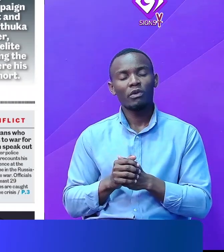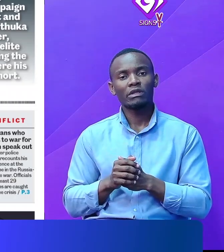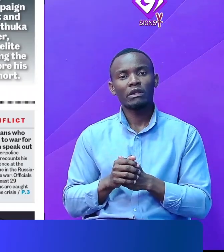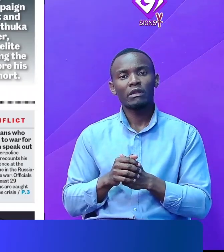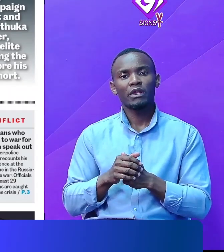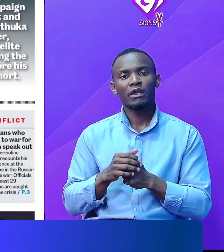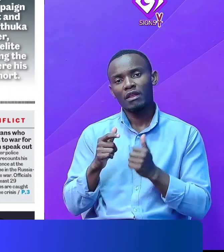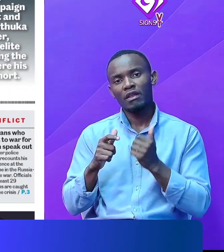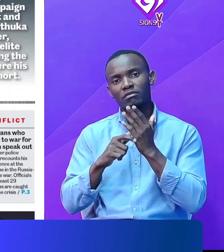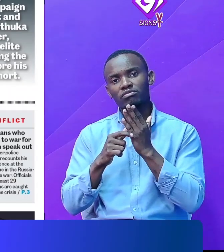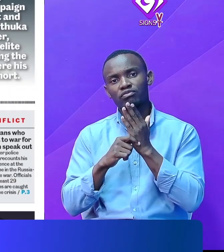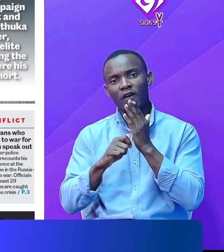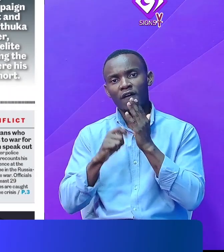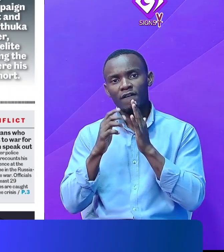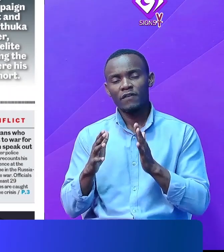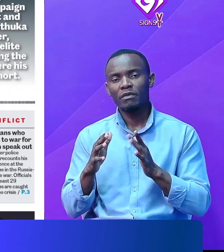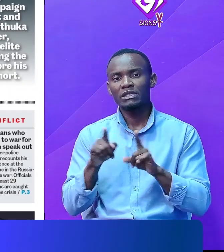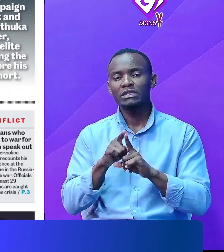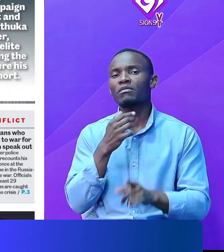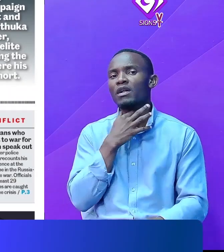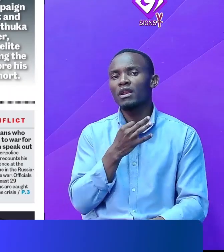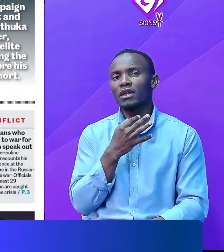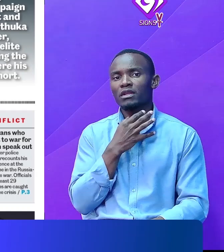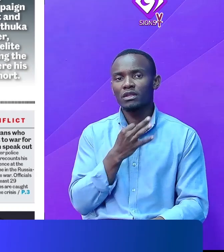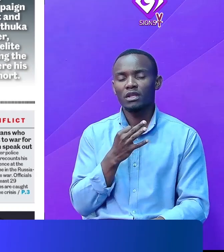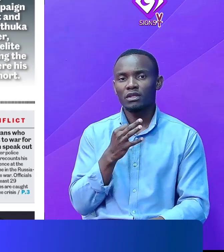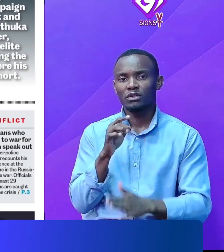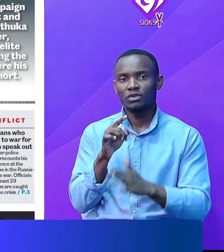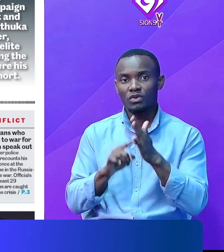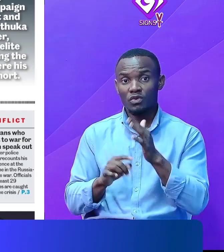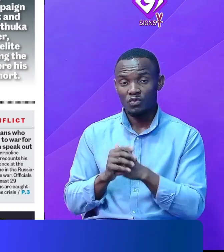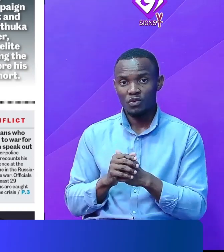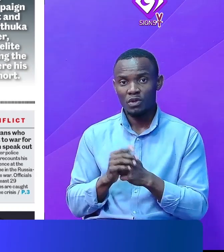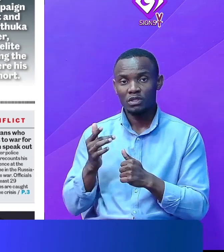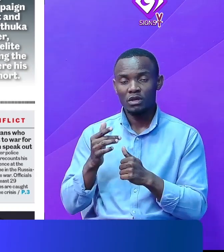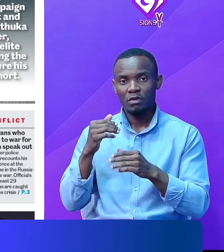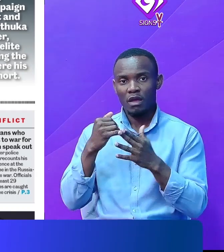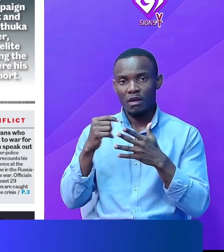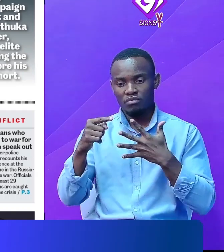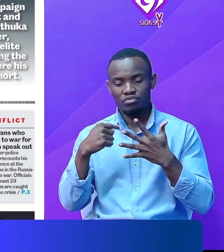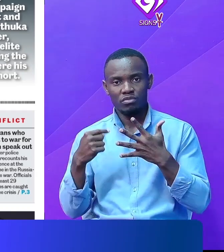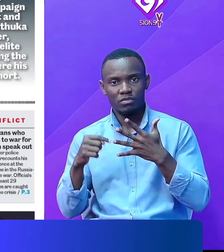Some 569,000 students have opted to study STEM in senior school after